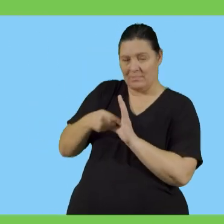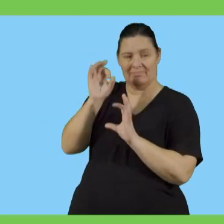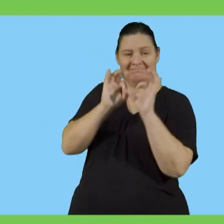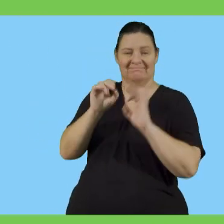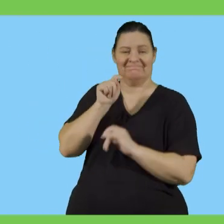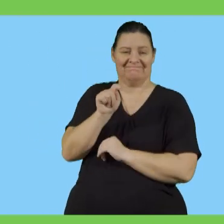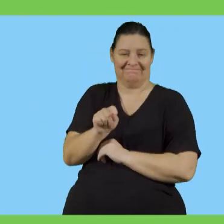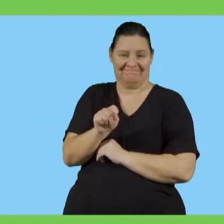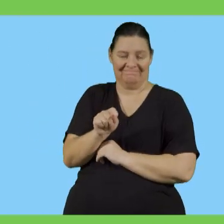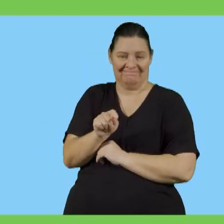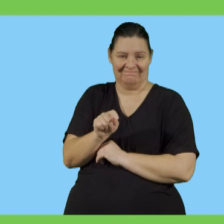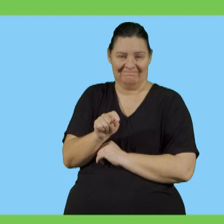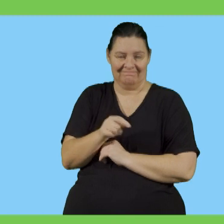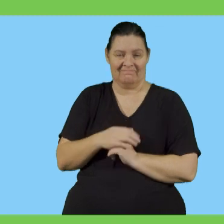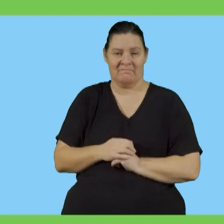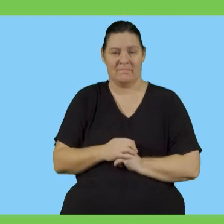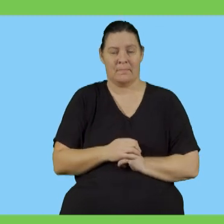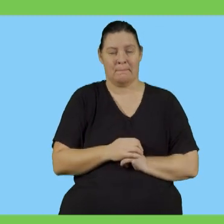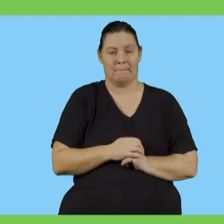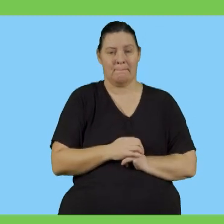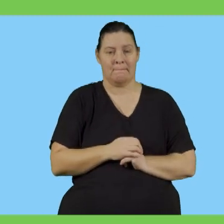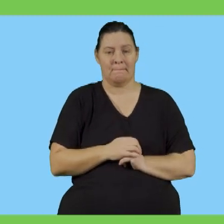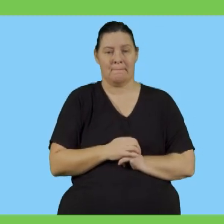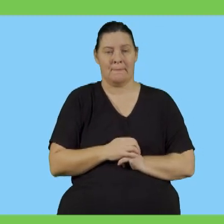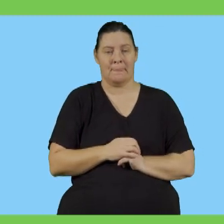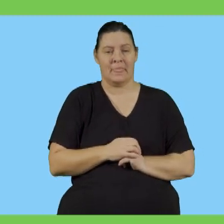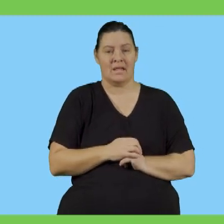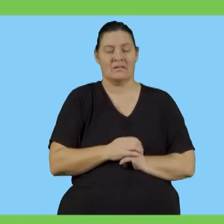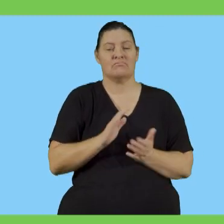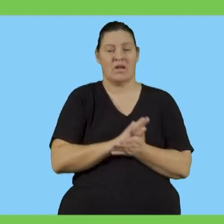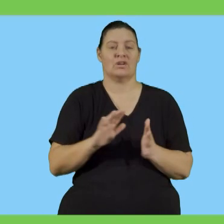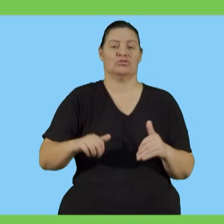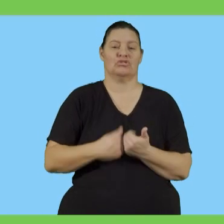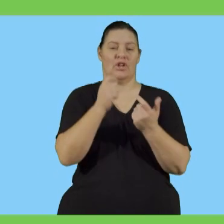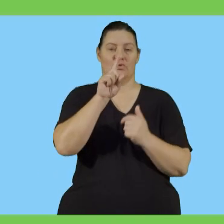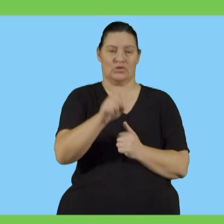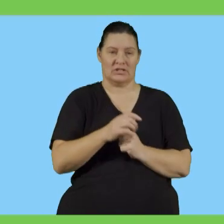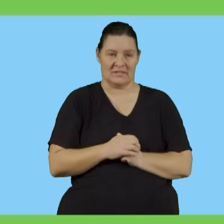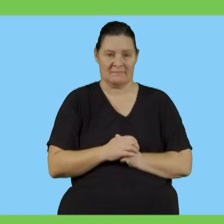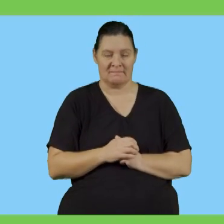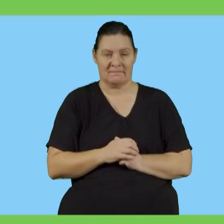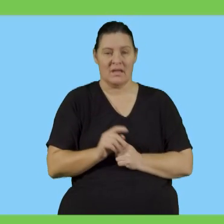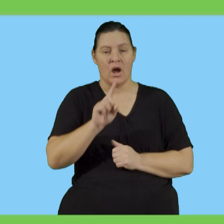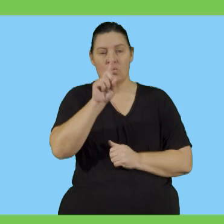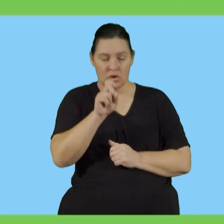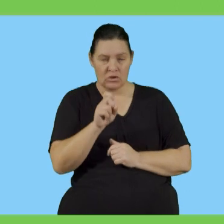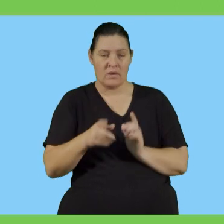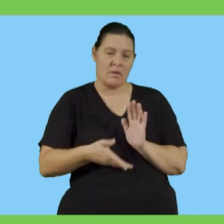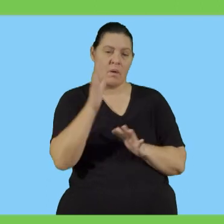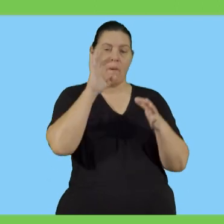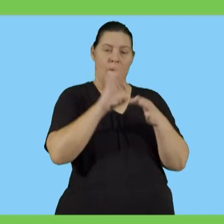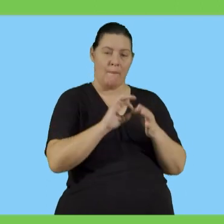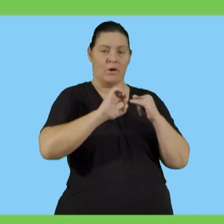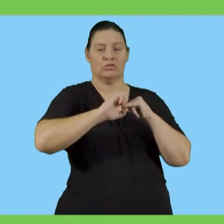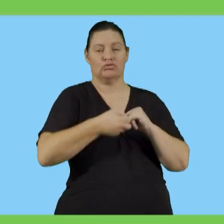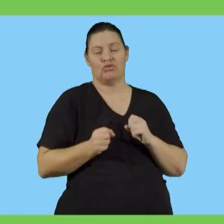carbon dioxide from the atmosphere. Coming to our challenge question. So this is a question that you need to go home and try